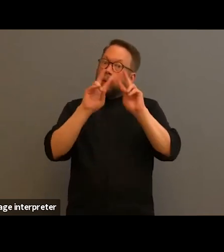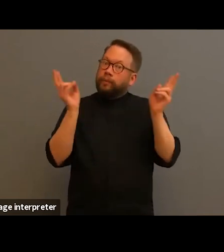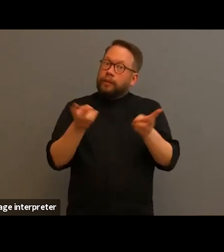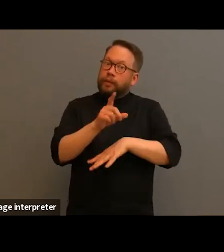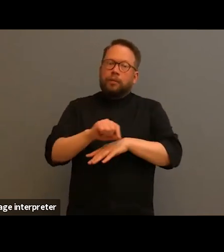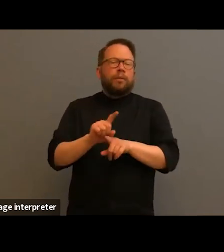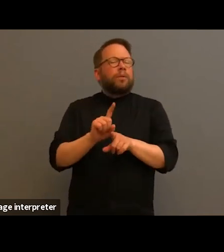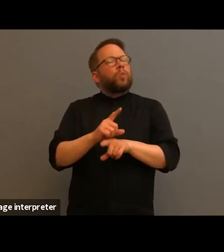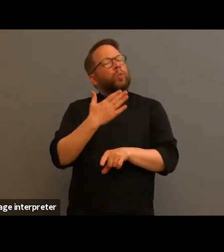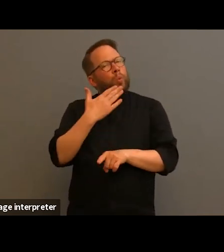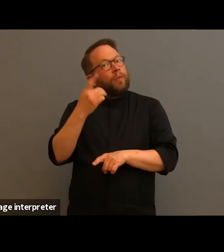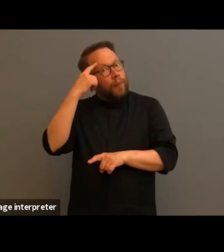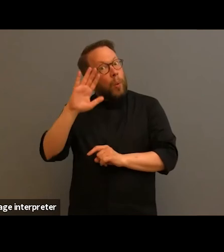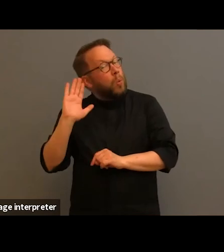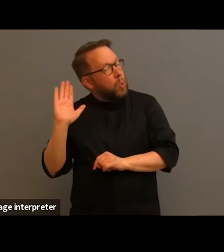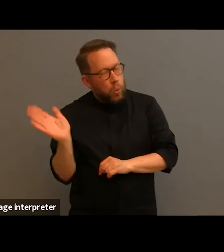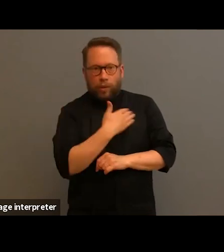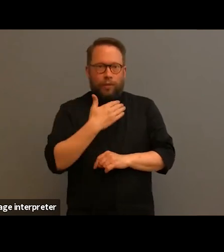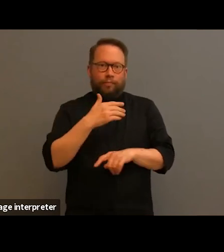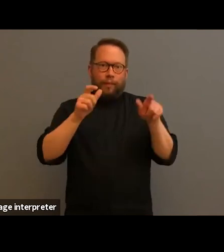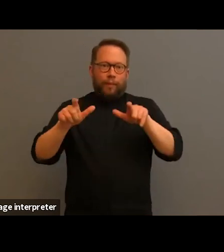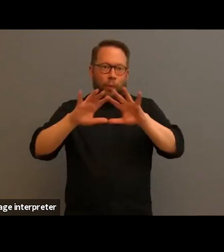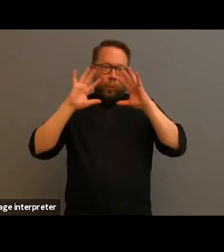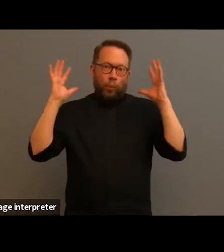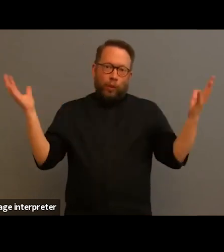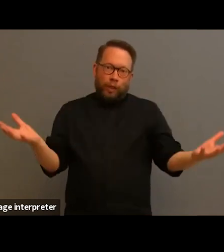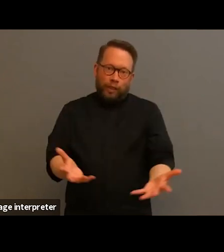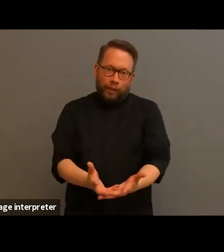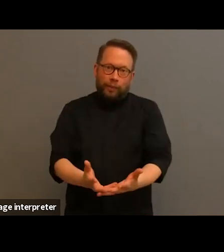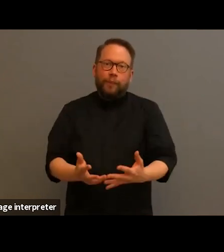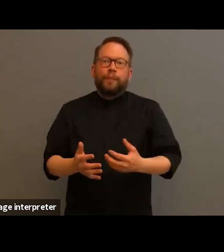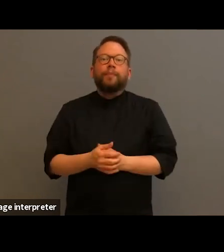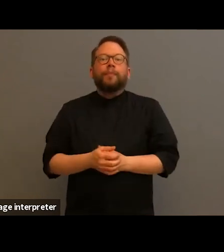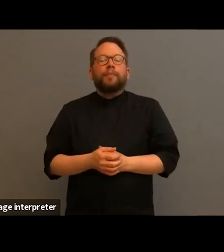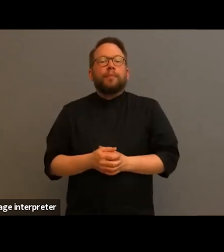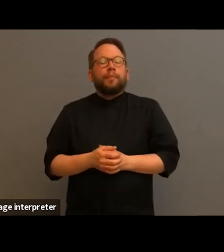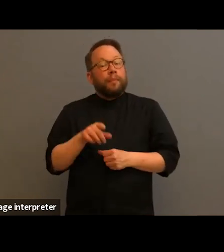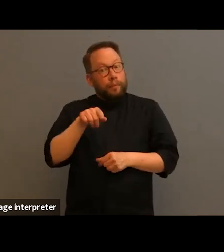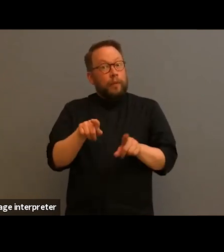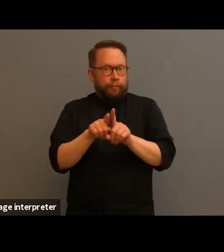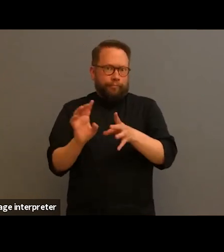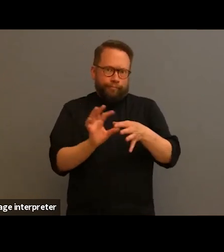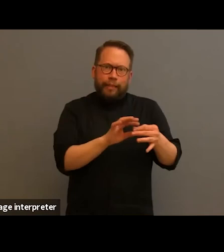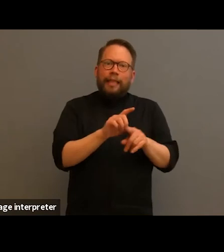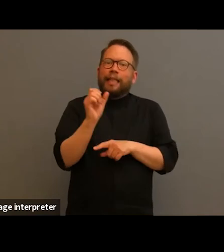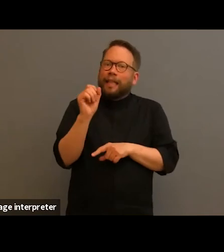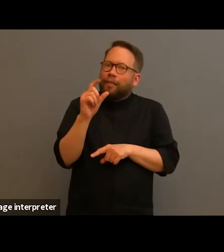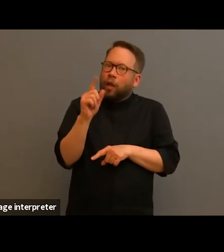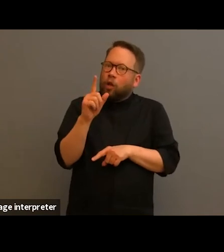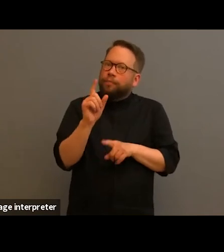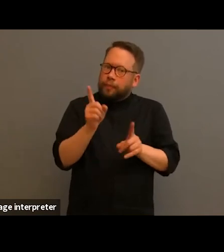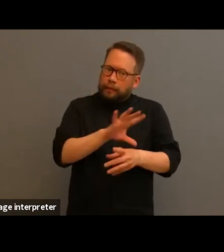addition, universally designed digital solution ensure access for all, including persons with disabilities.